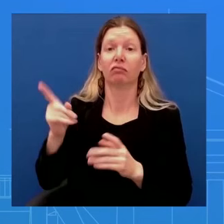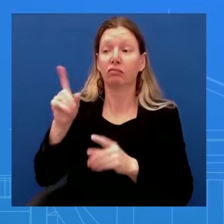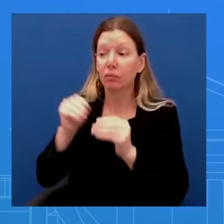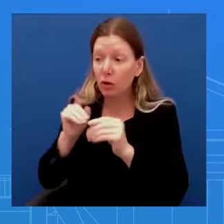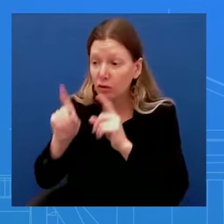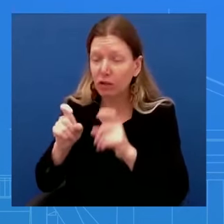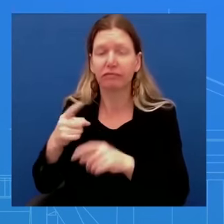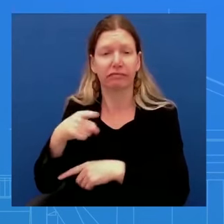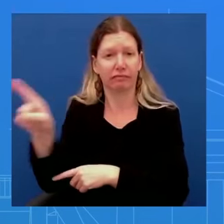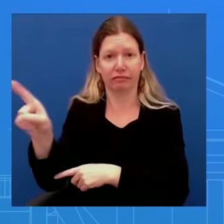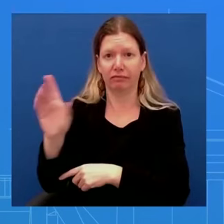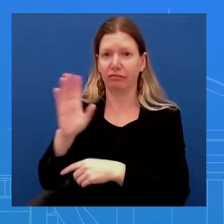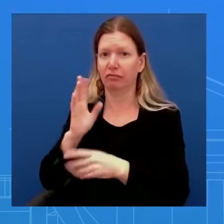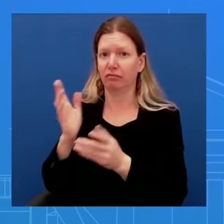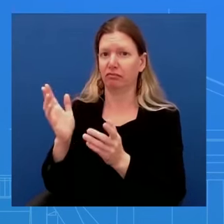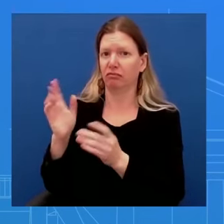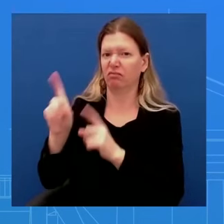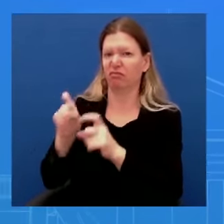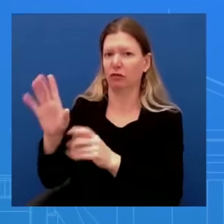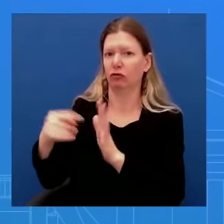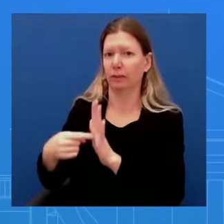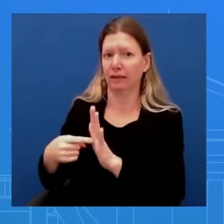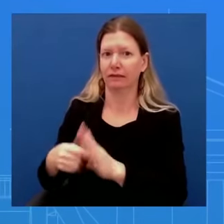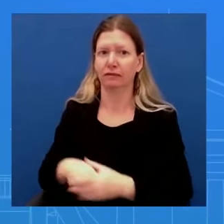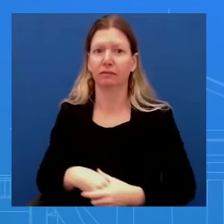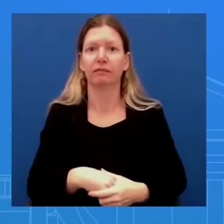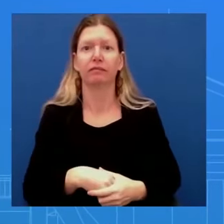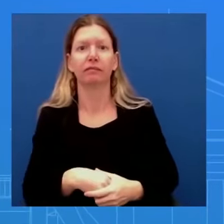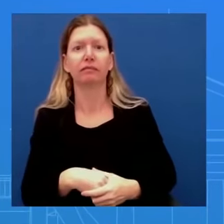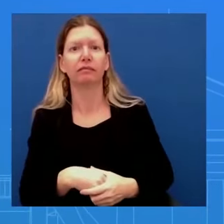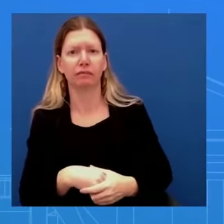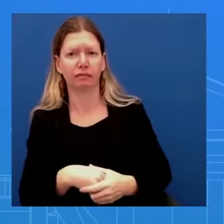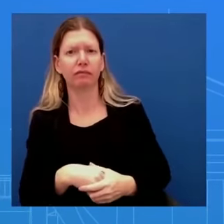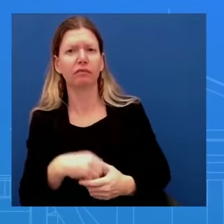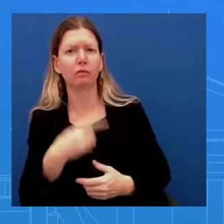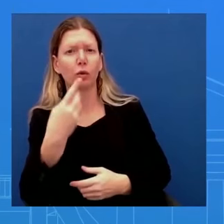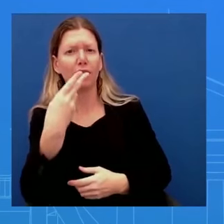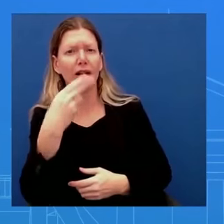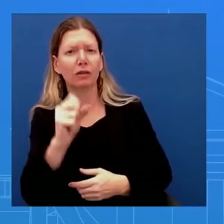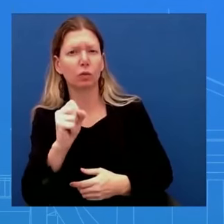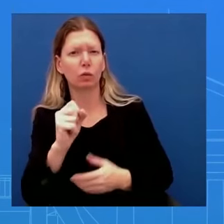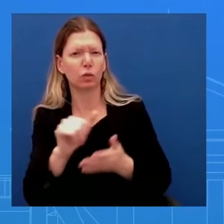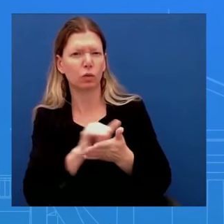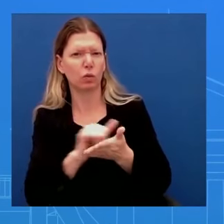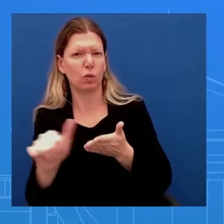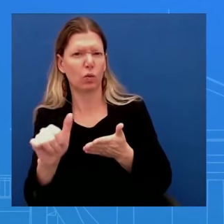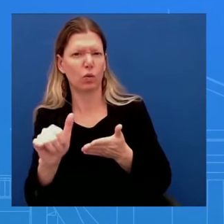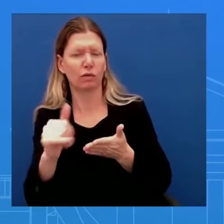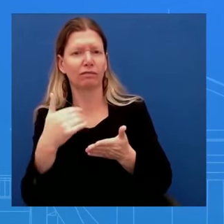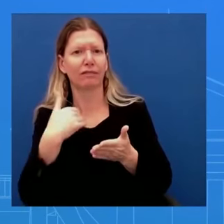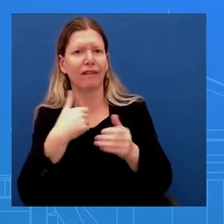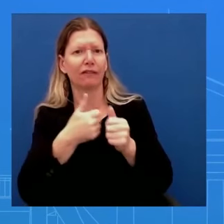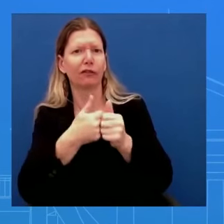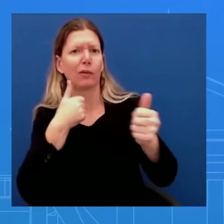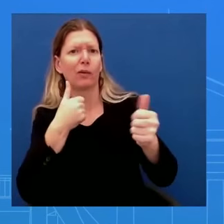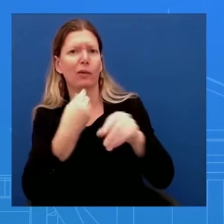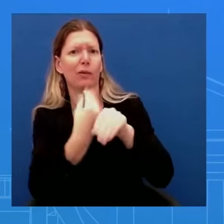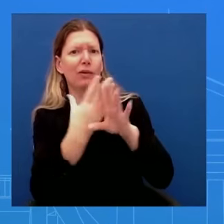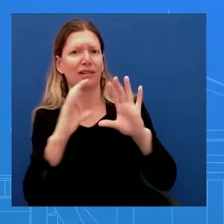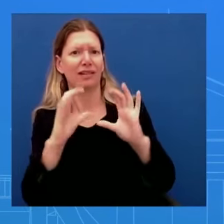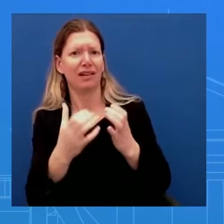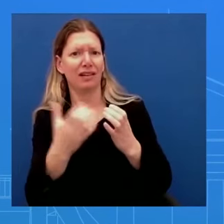First, a whole high school in New York is having remote classes today because the building was needed to house people who came